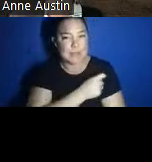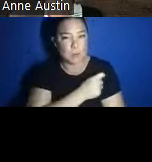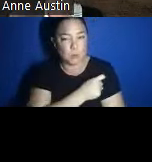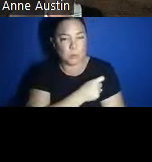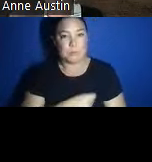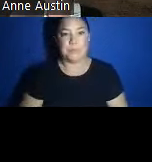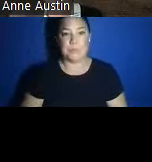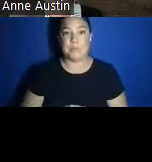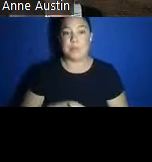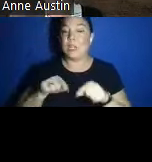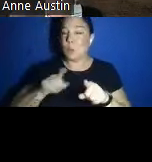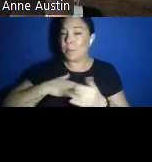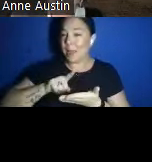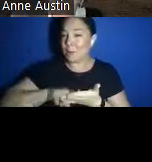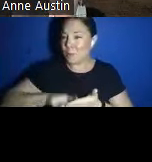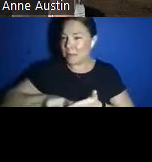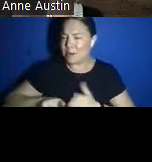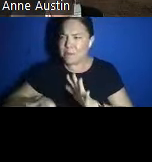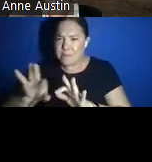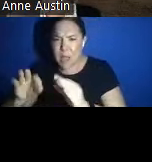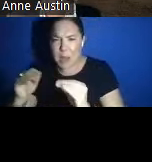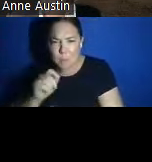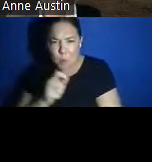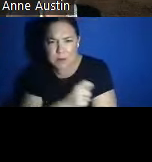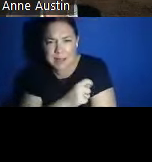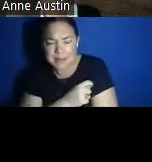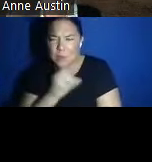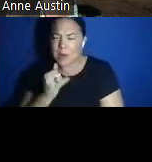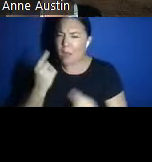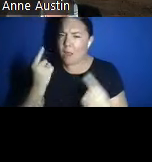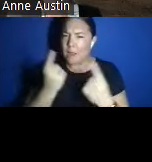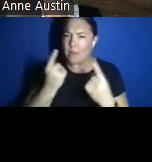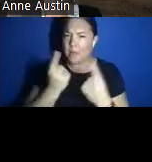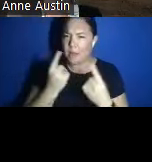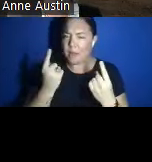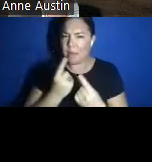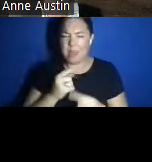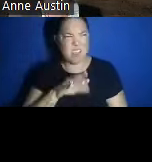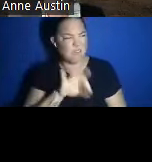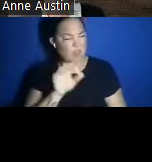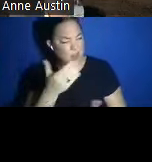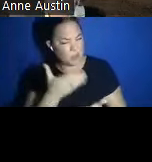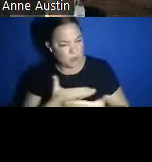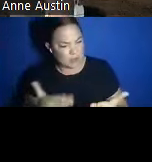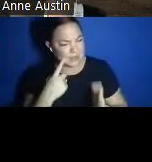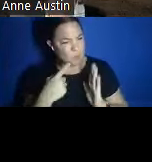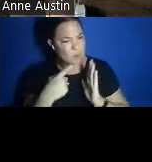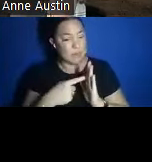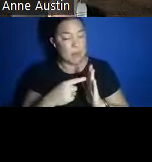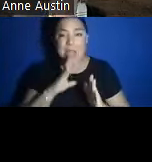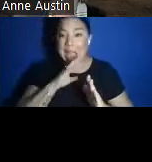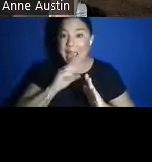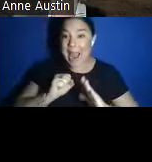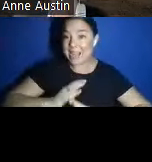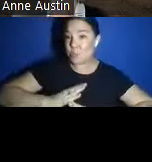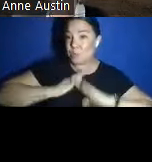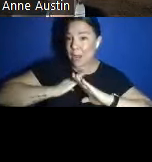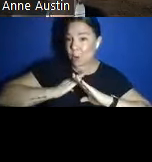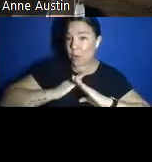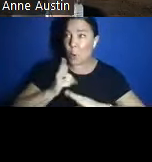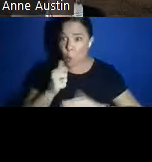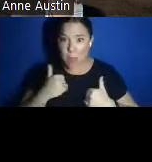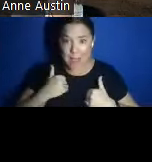research, as I'm finding tattoos, I'm asking myself, do I find other things like, for instance, age barriers to who gets a